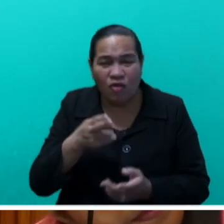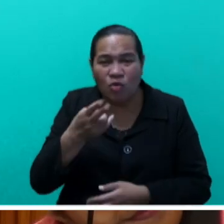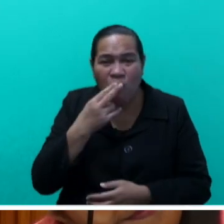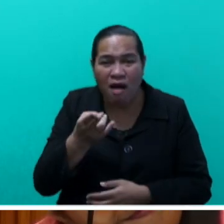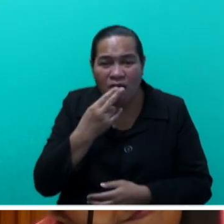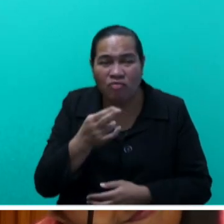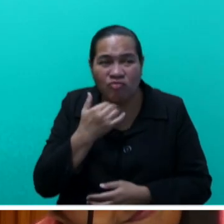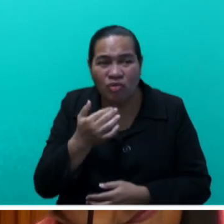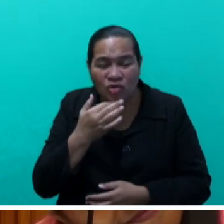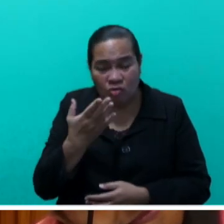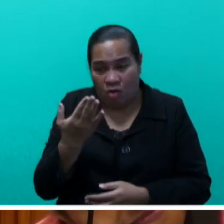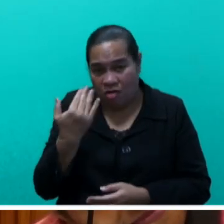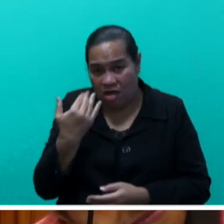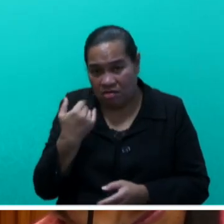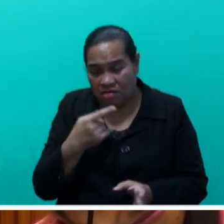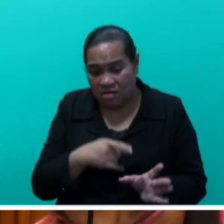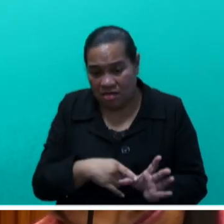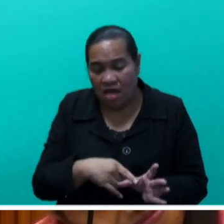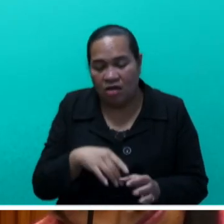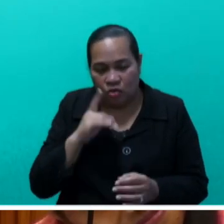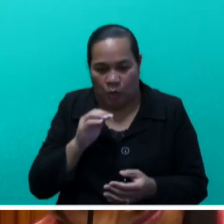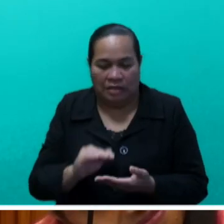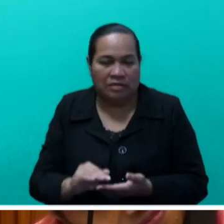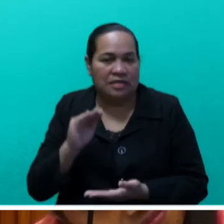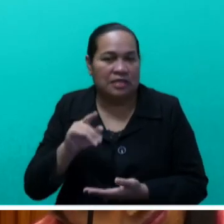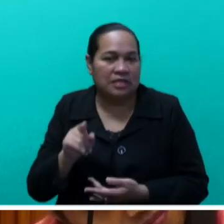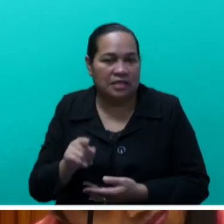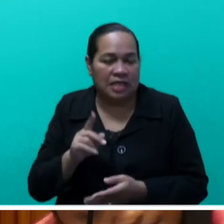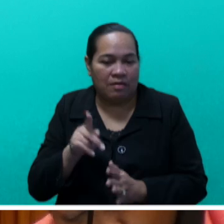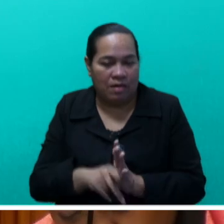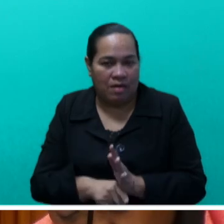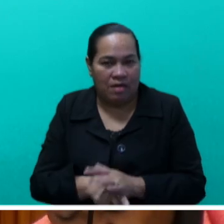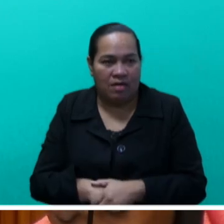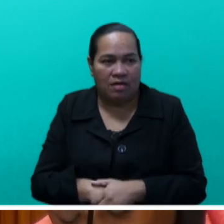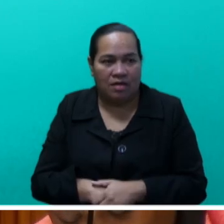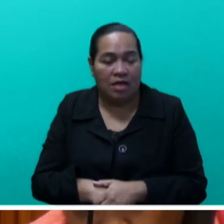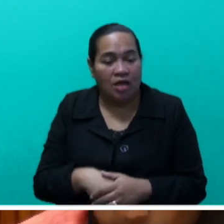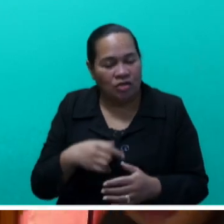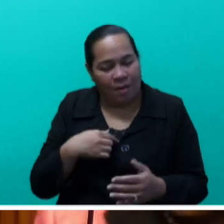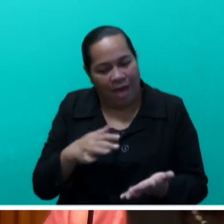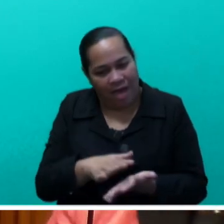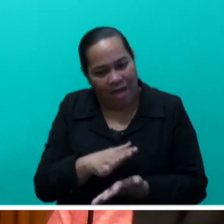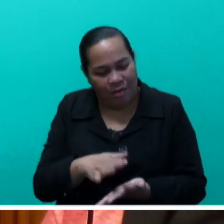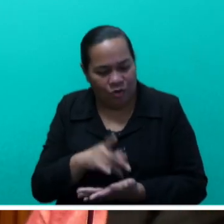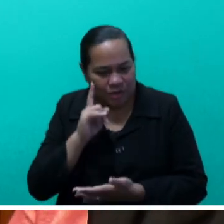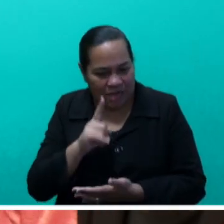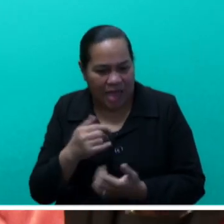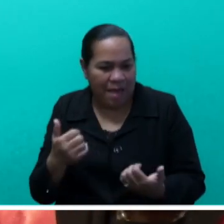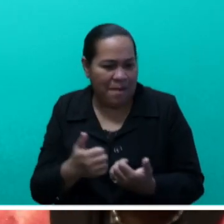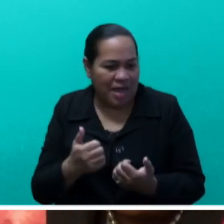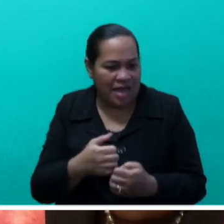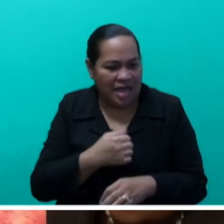implemented in the last financial year and again in this new financial year. It has been pleasing to note that many government